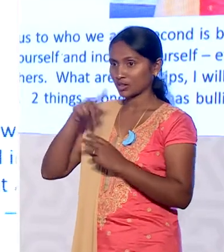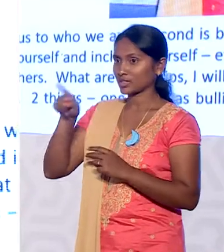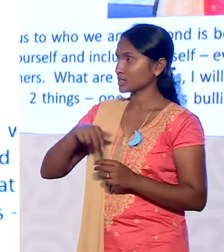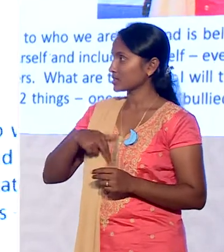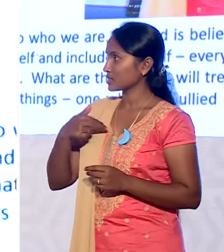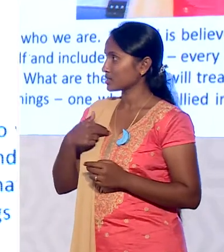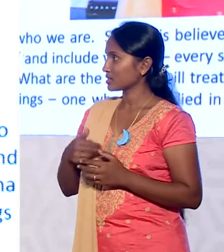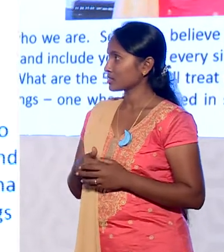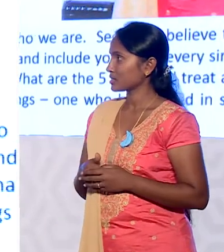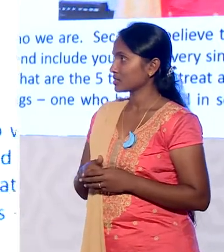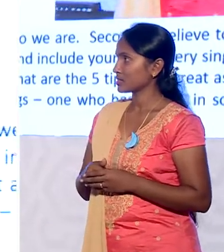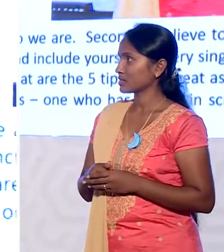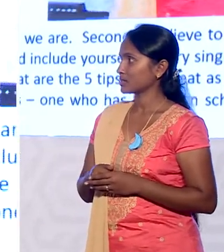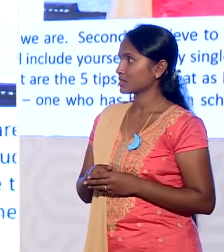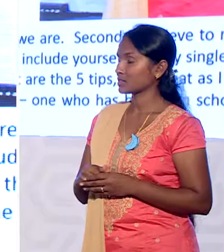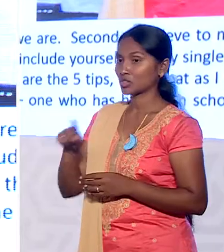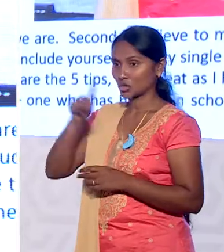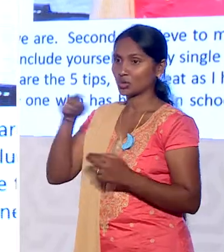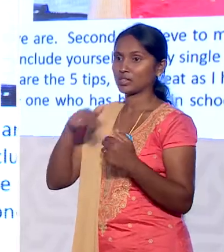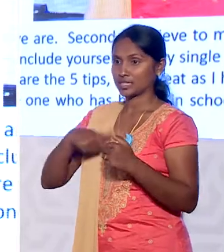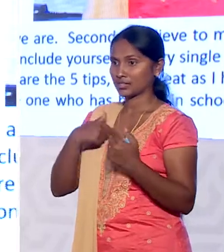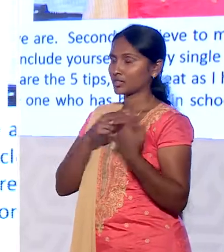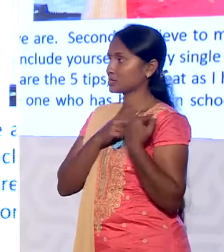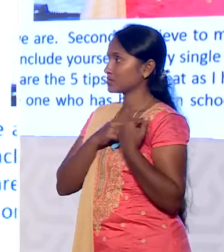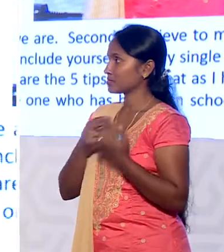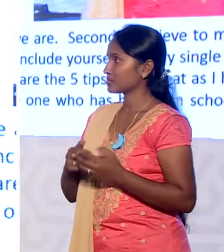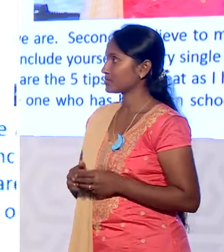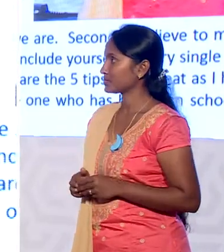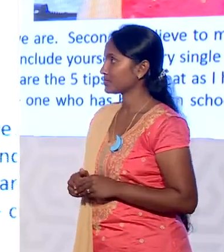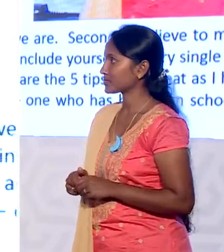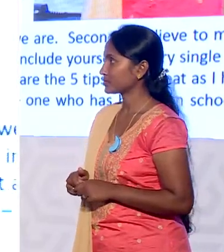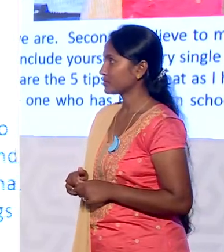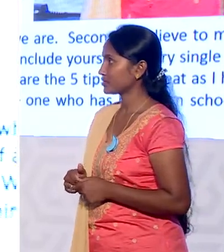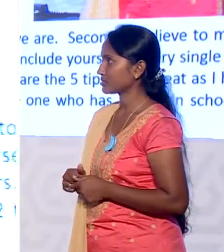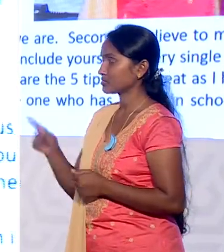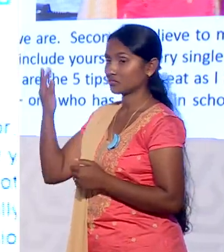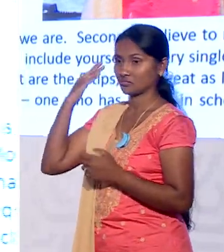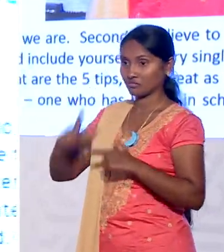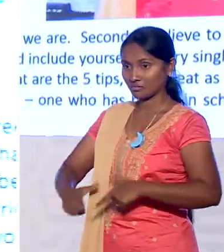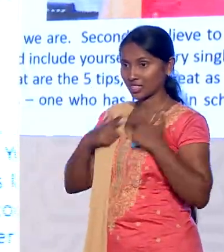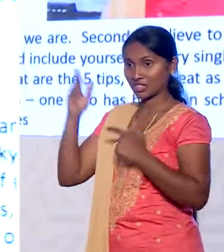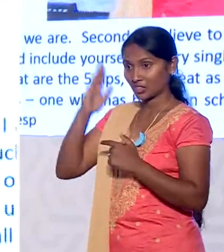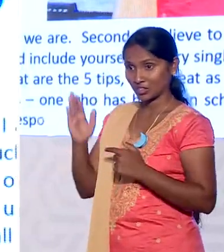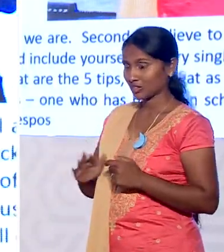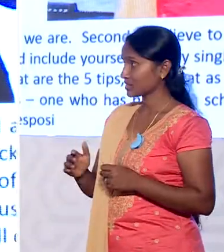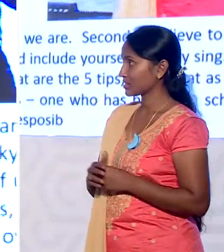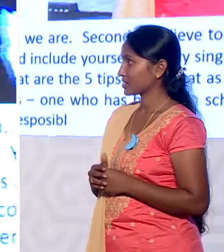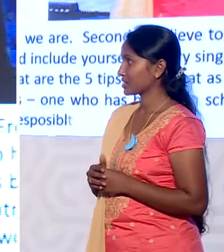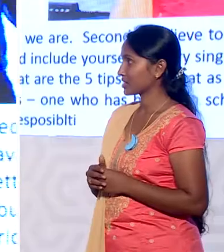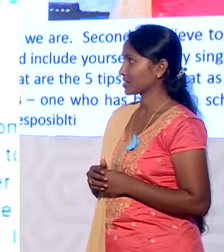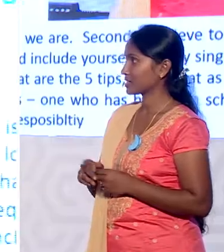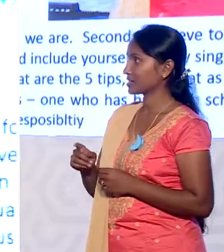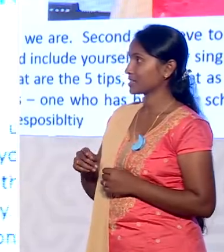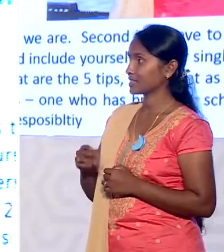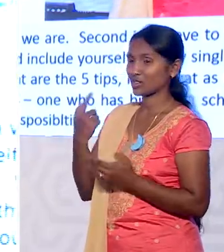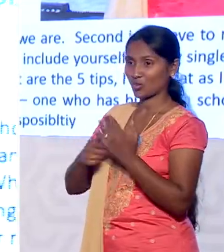inclusion revolution. That is your responsibility. The bravest thing I have ever done in my life is not sitting on my CV, and it's not around the accolades,